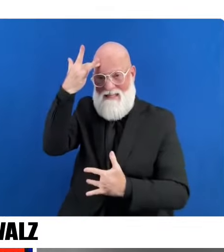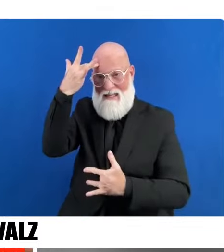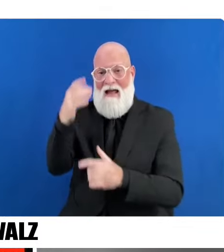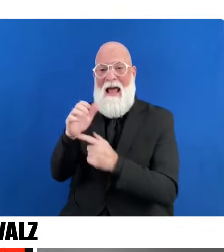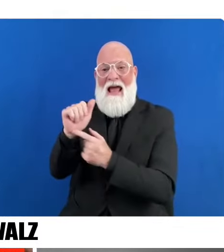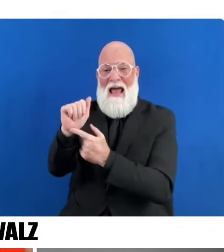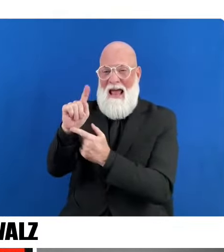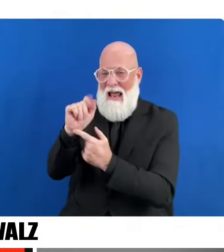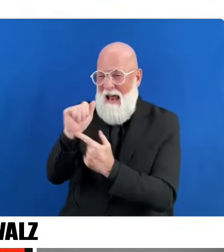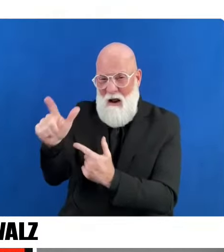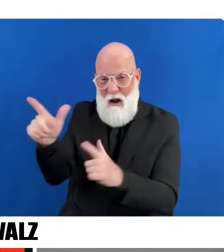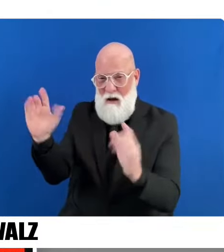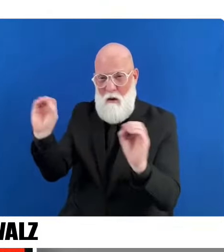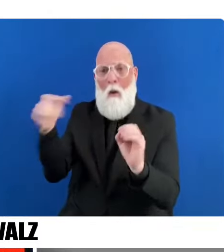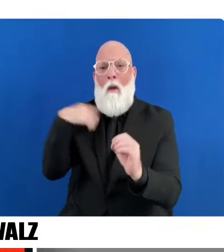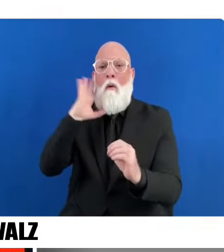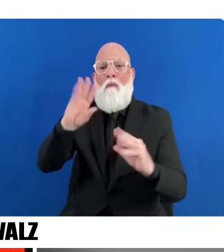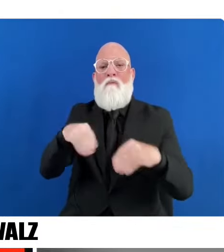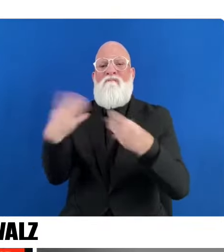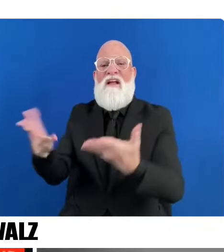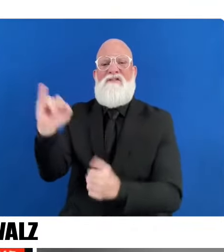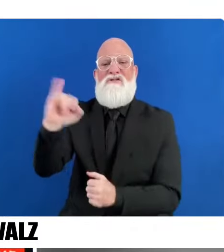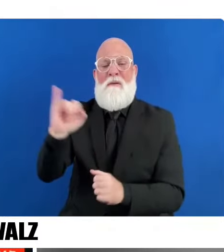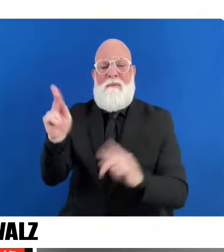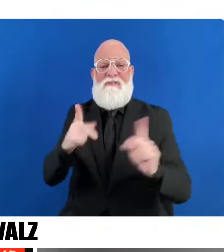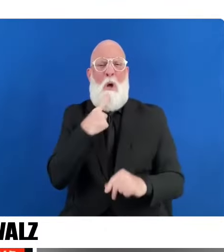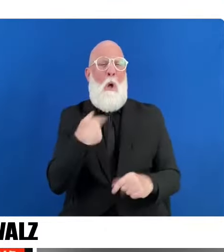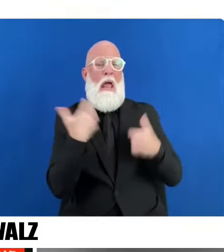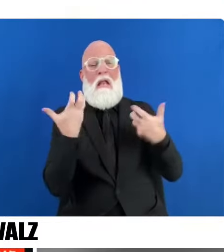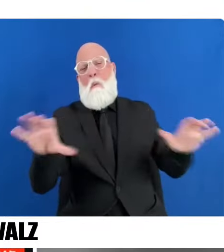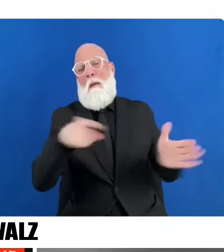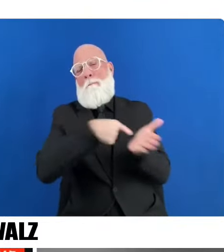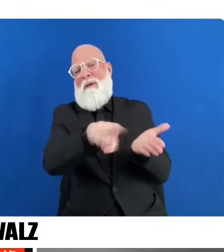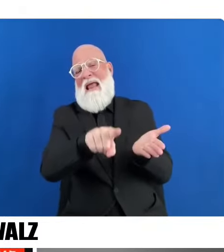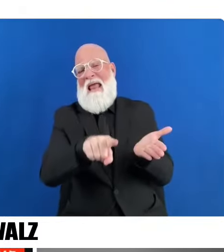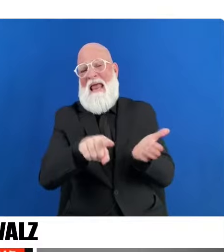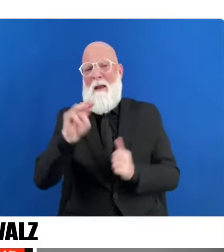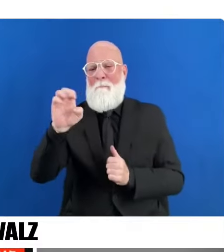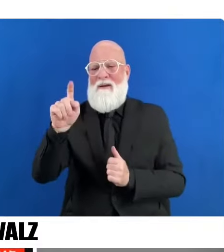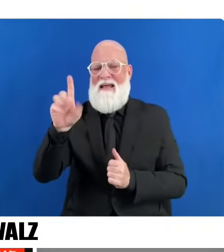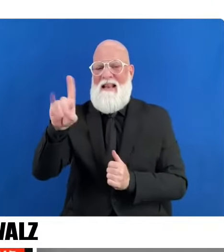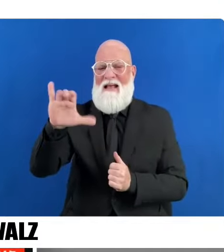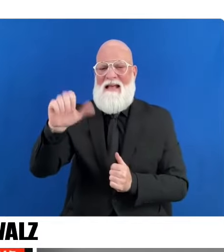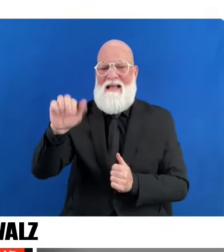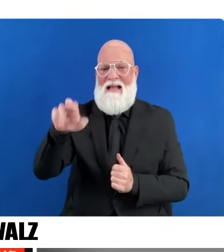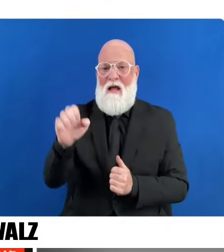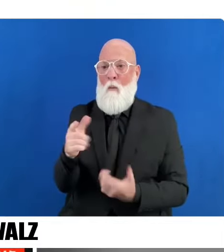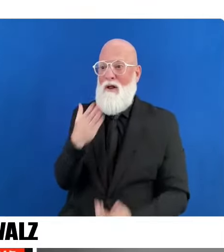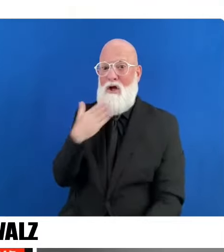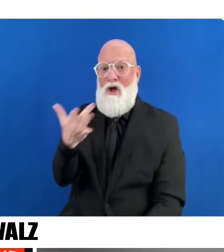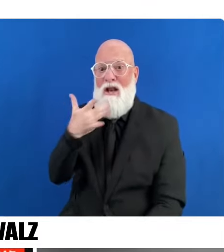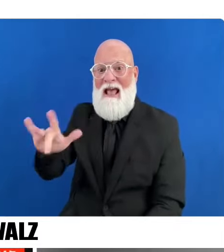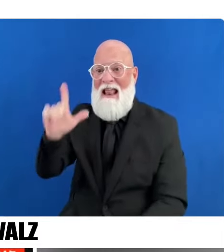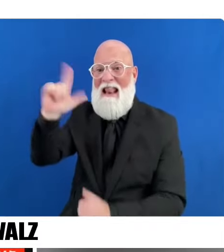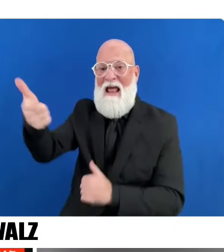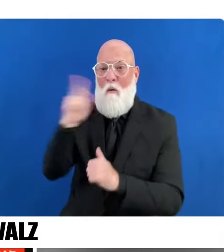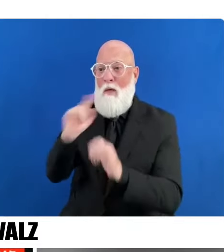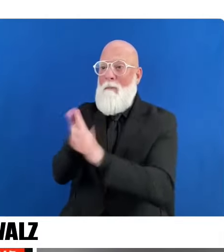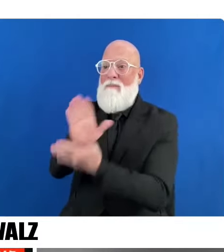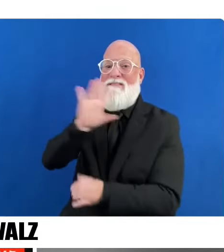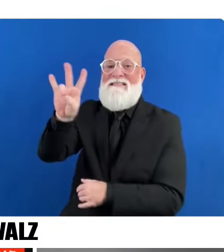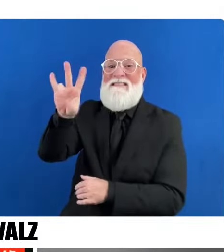well, I don't want to buy into Medicare or whatever. Good luck buying health care once you get past 70. So look, the ACA works. We can continue to do better.